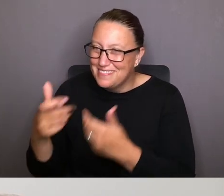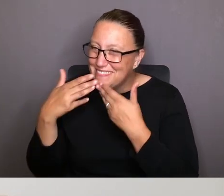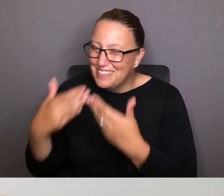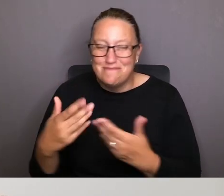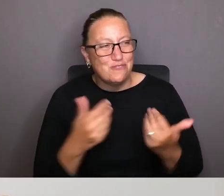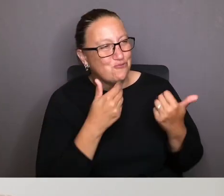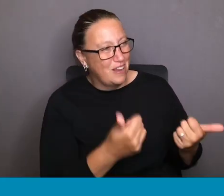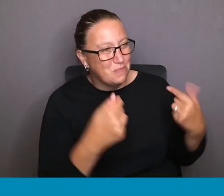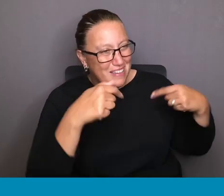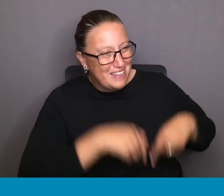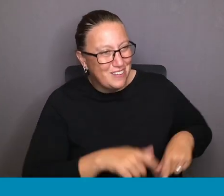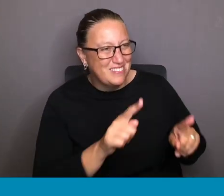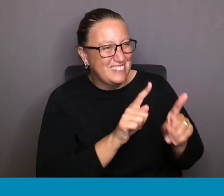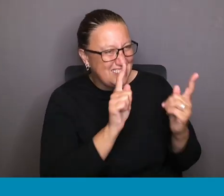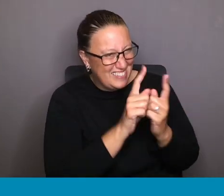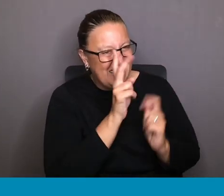here and great to catch up with you too, Susie.